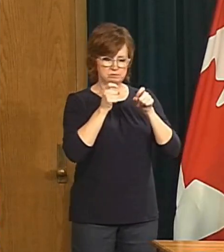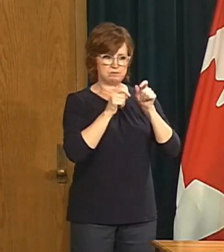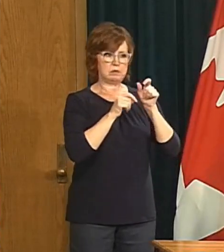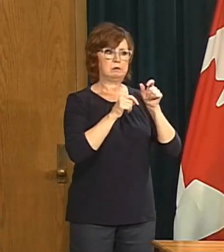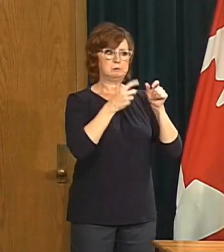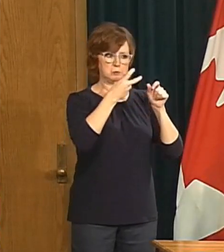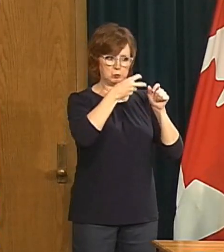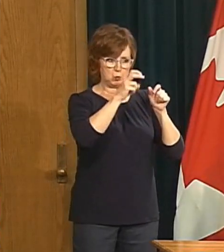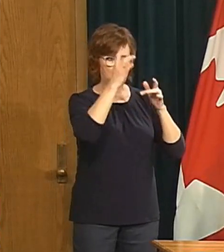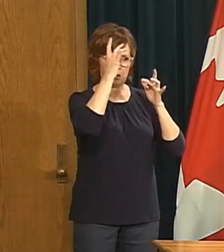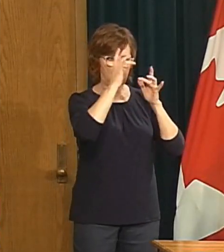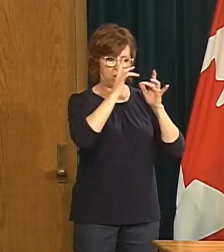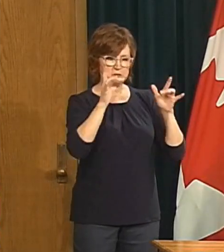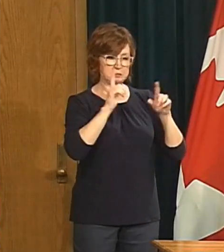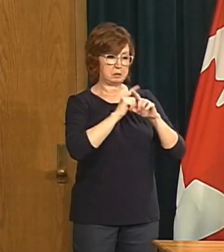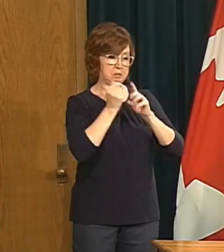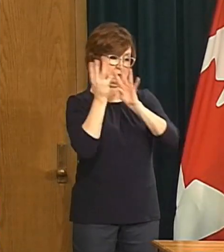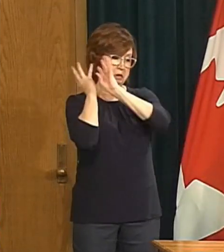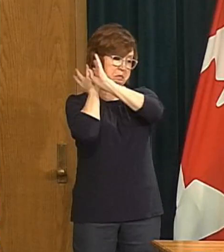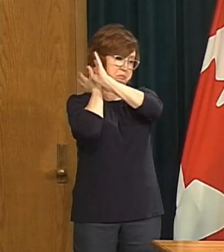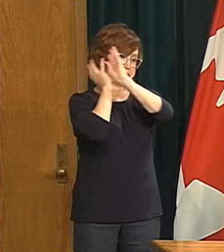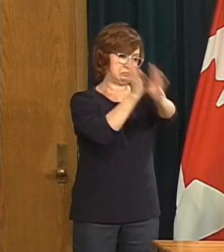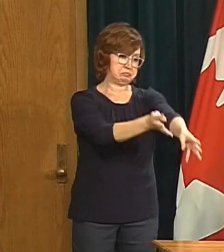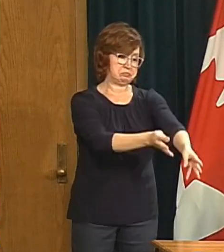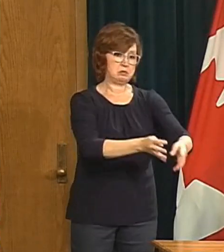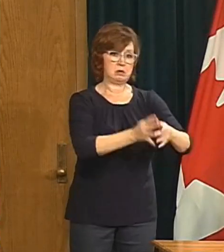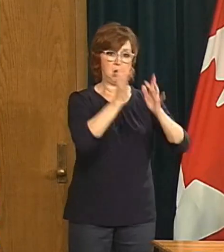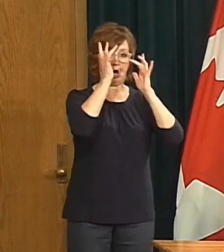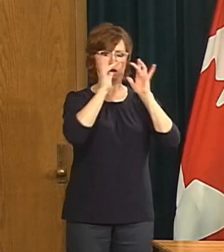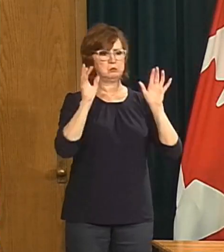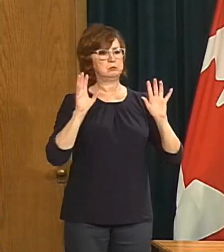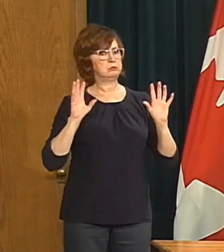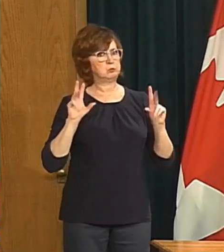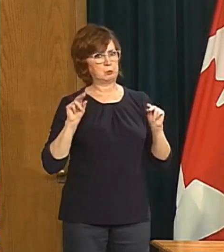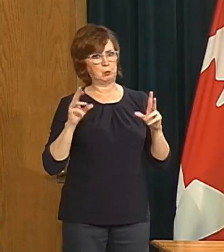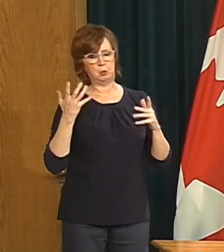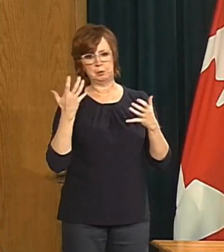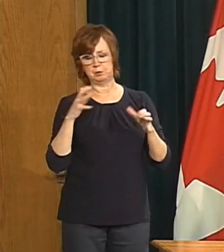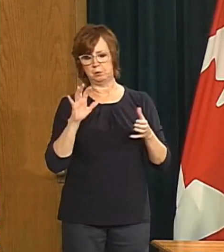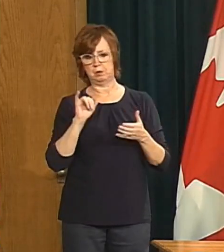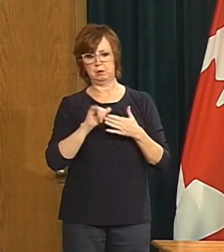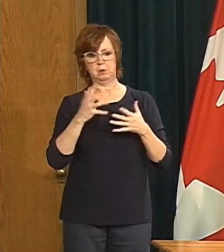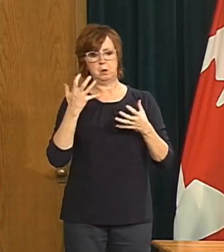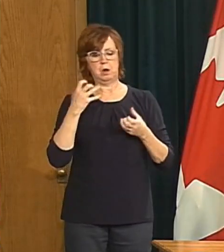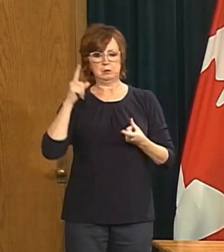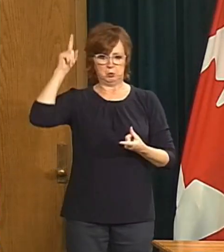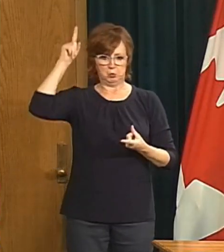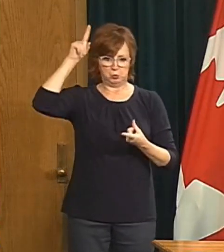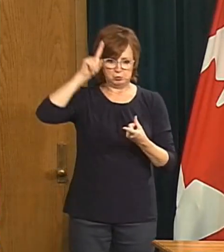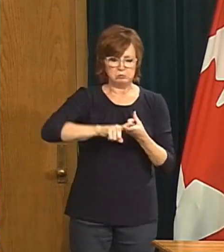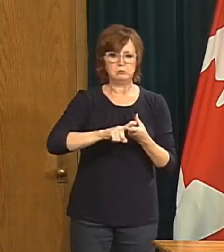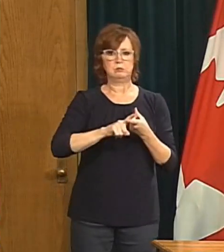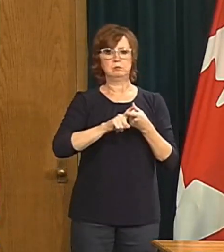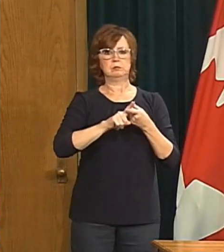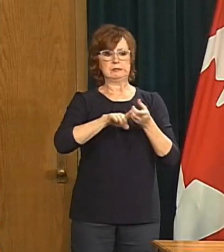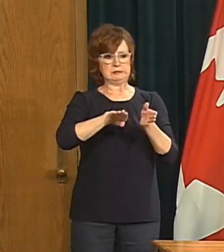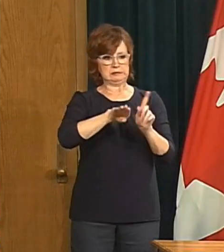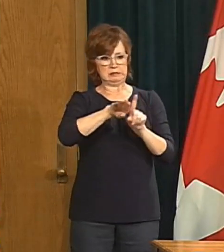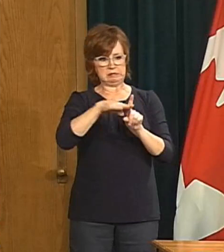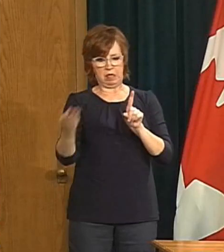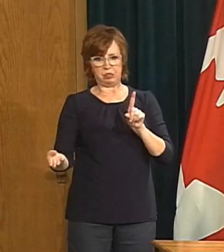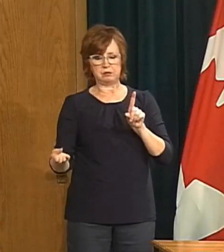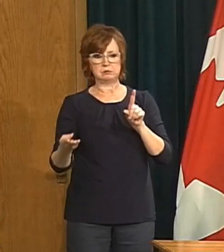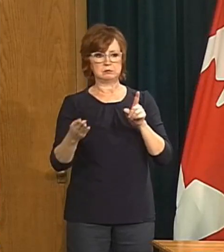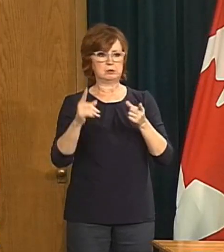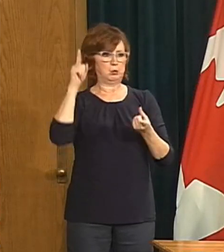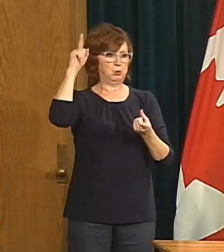care from this, and so that we can absolutely minimize the fatalities that are coming from COVID-19 in Saskatchewan. We feel we are on